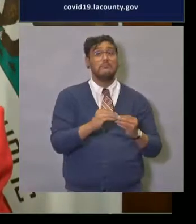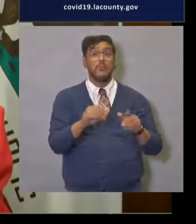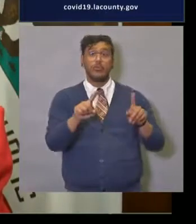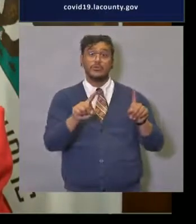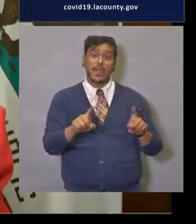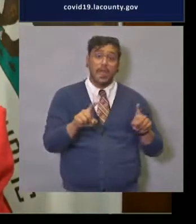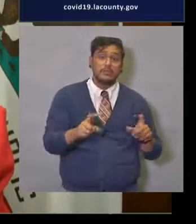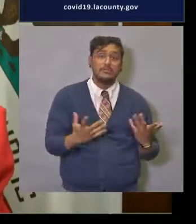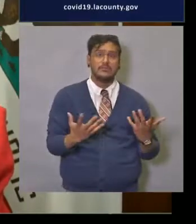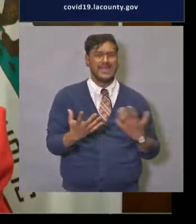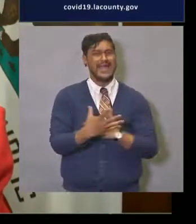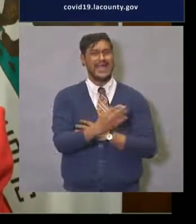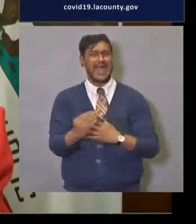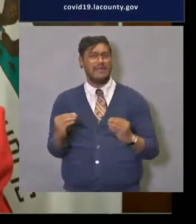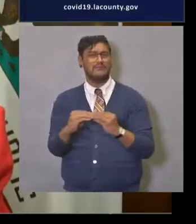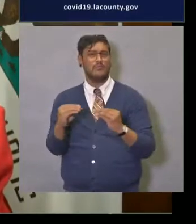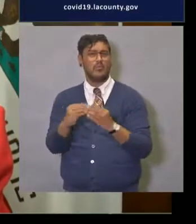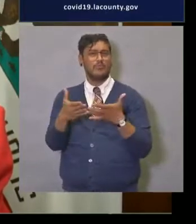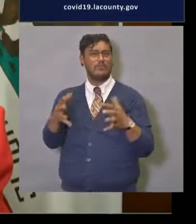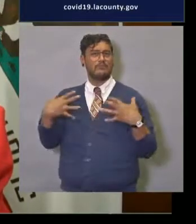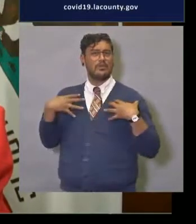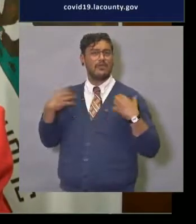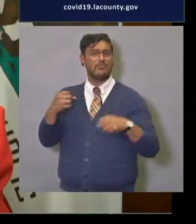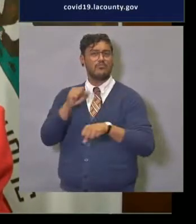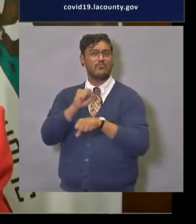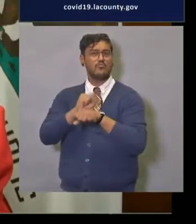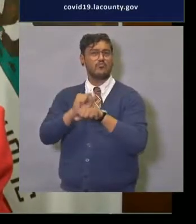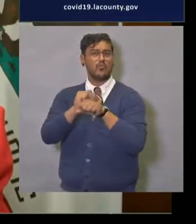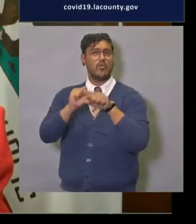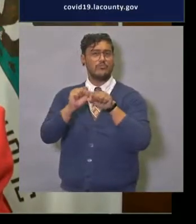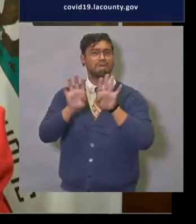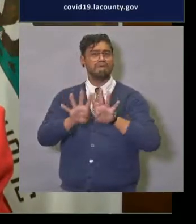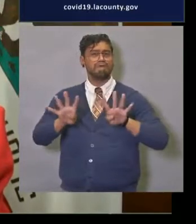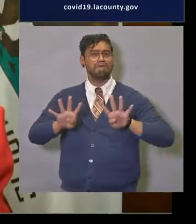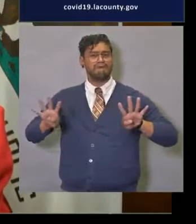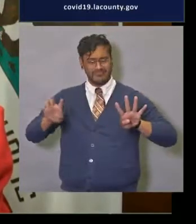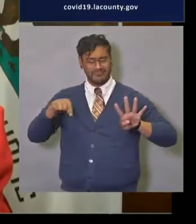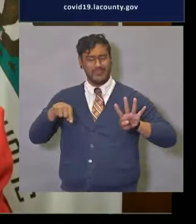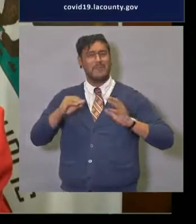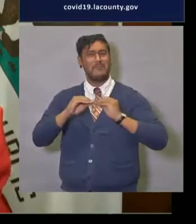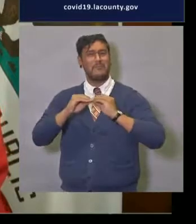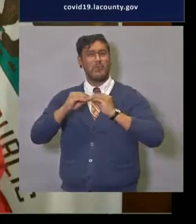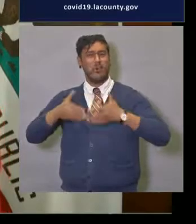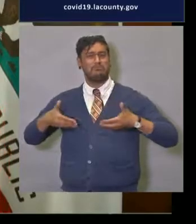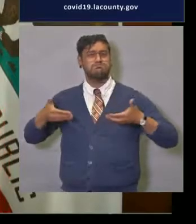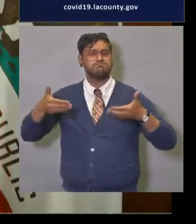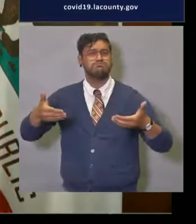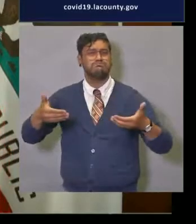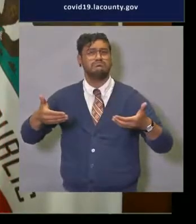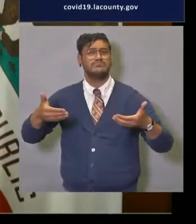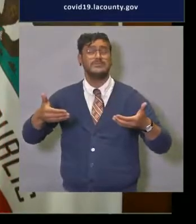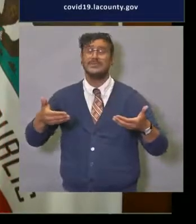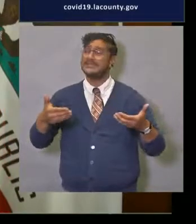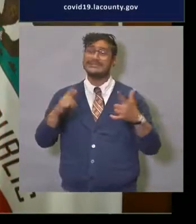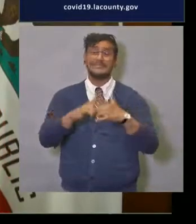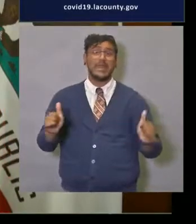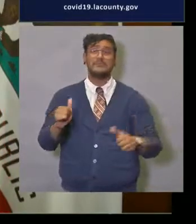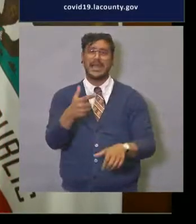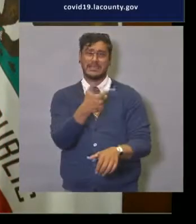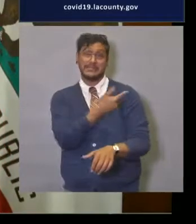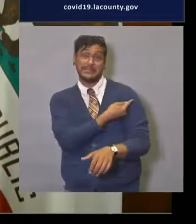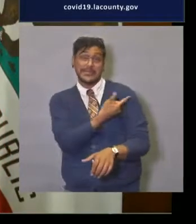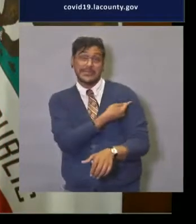our public health workforce to stop the spread of COVID-19 while distributing vaccines as quickly